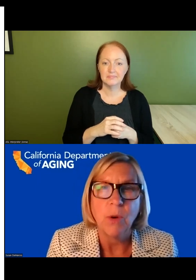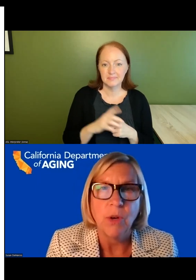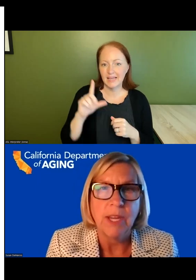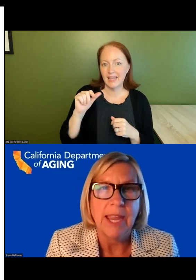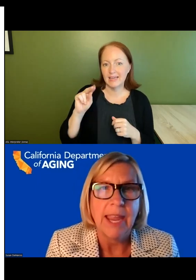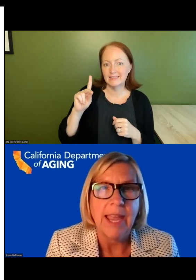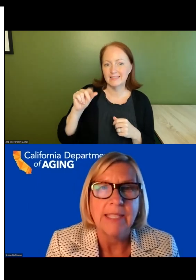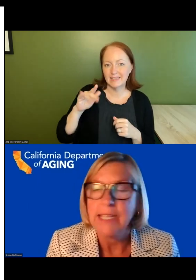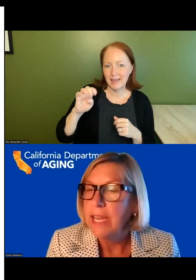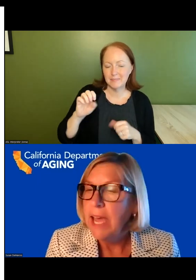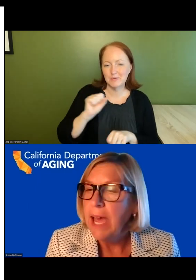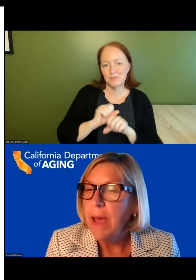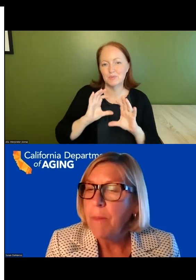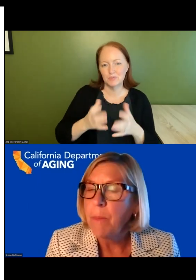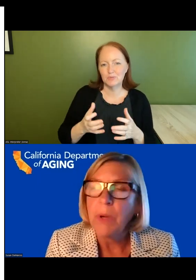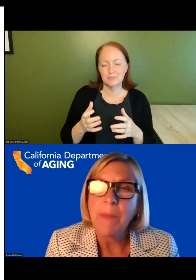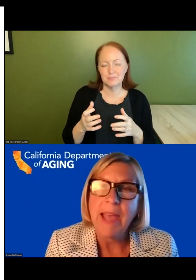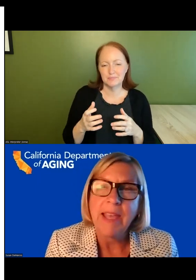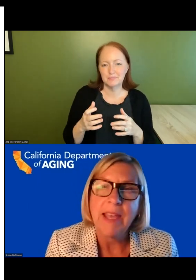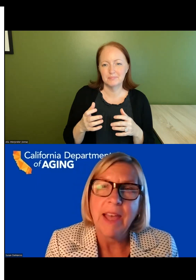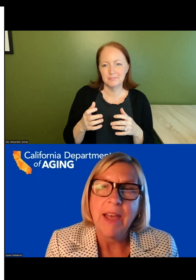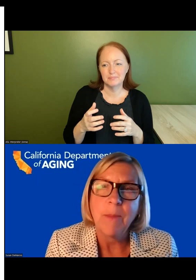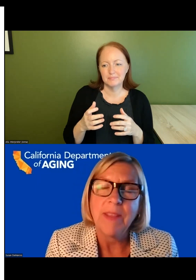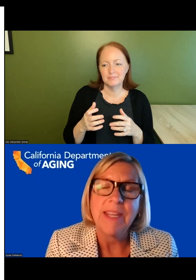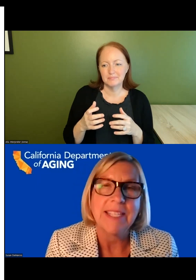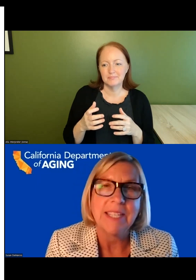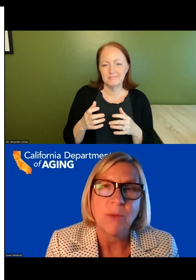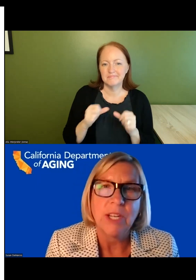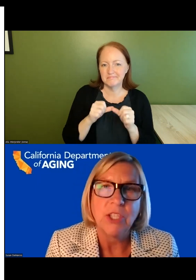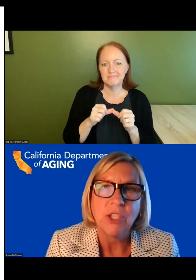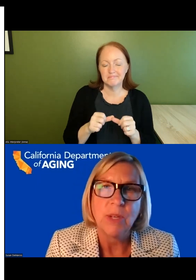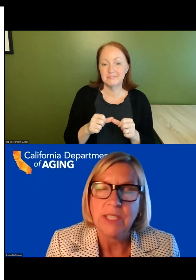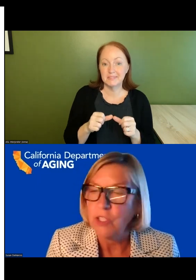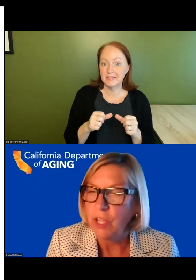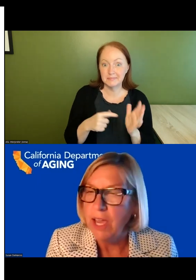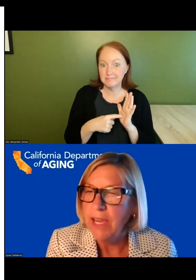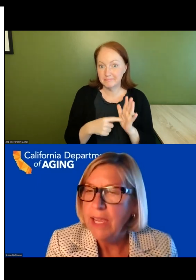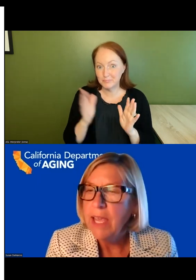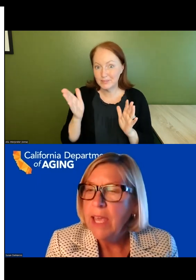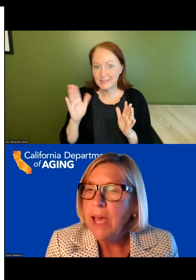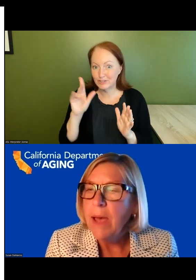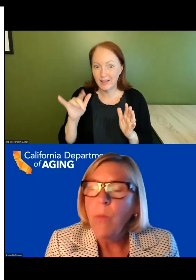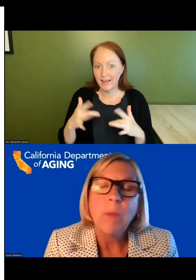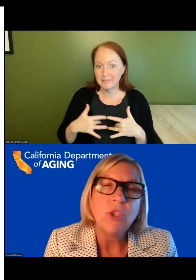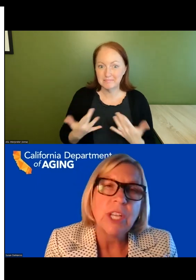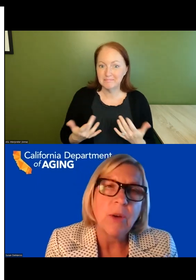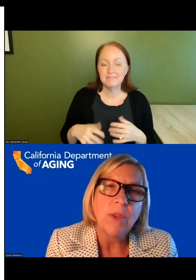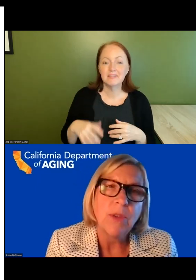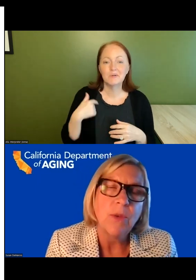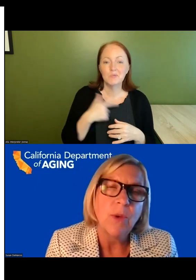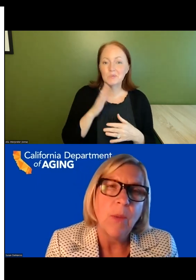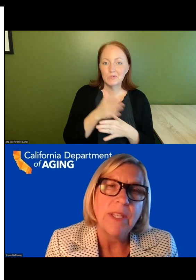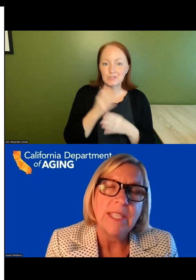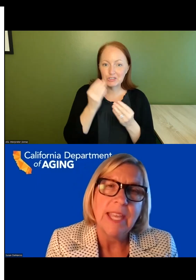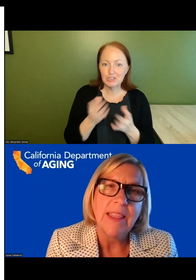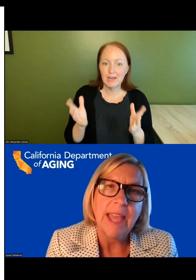their work and bring back the next iteration to us in July. We will share with